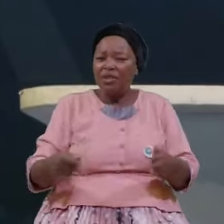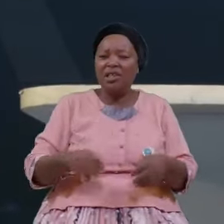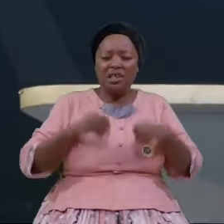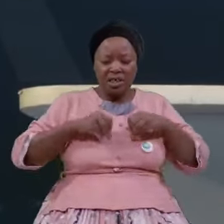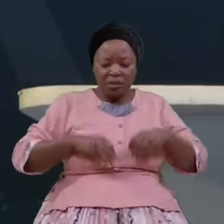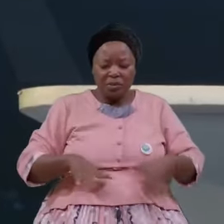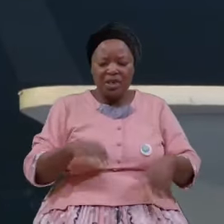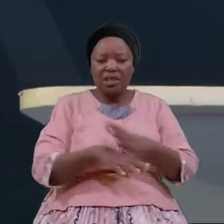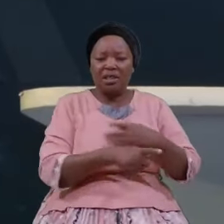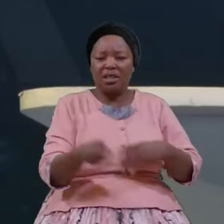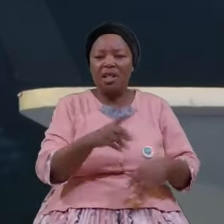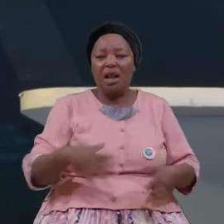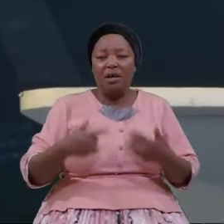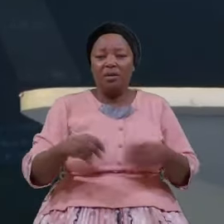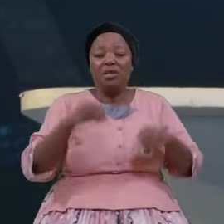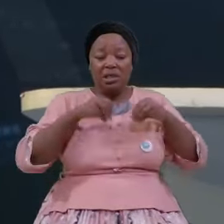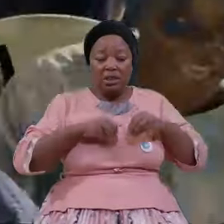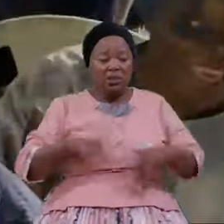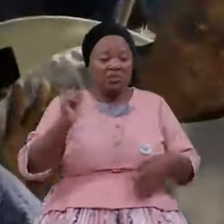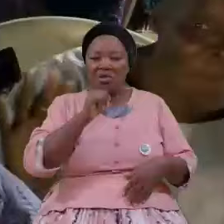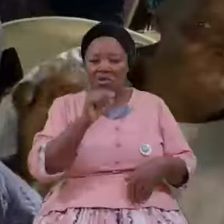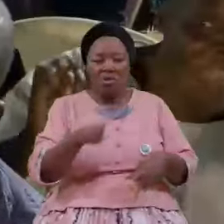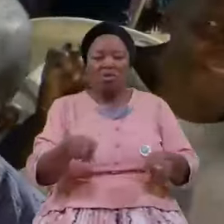life. Depression will go tonight.